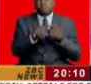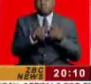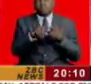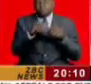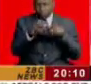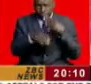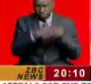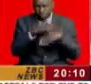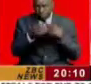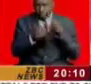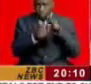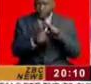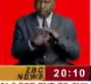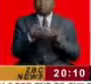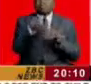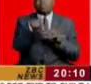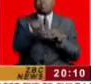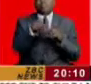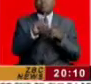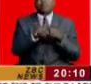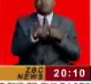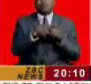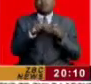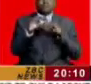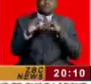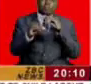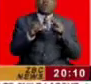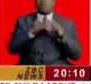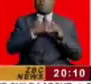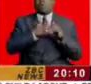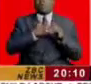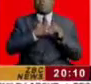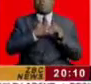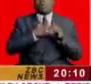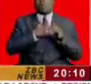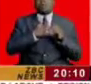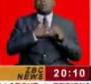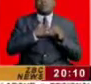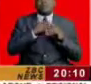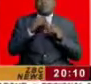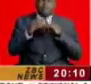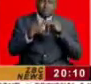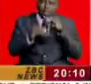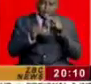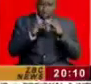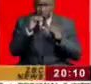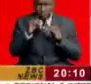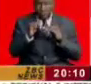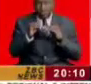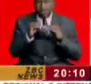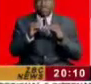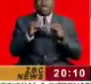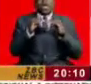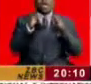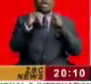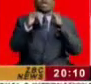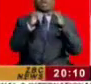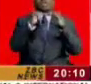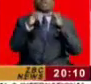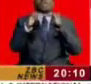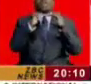also disadvantaging them to some extent. The issues that we want the bill to address really are issues to do with equal representation of